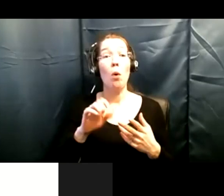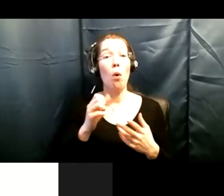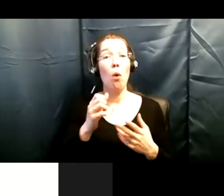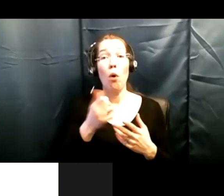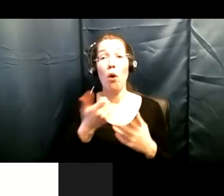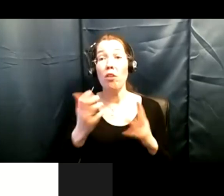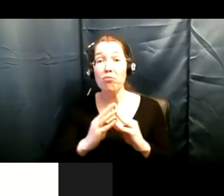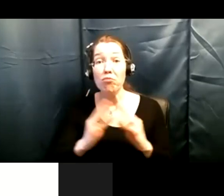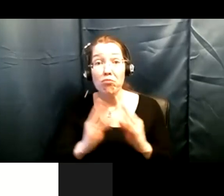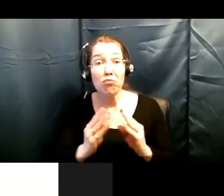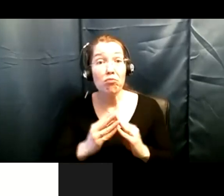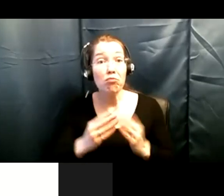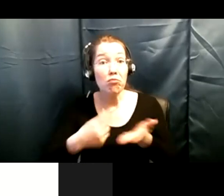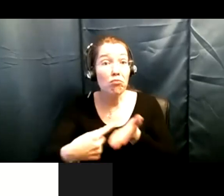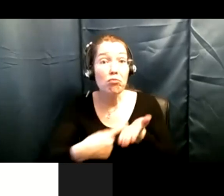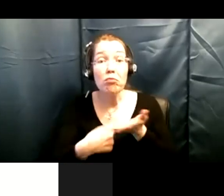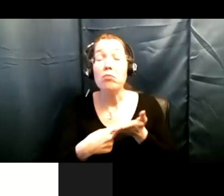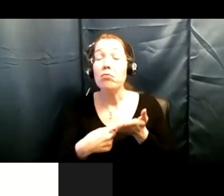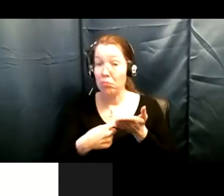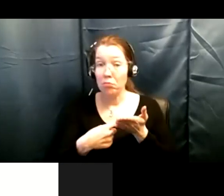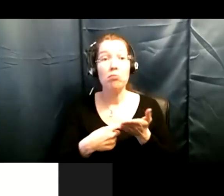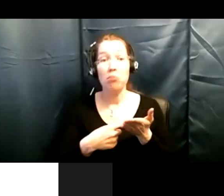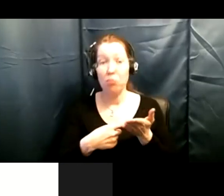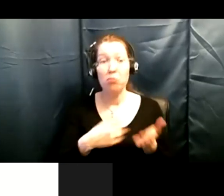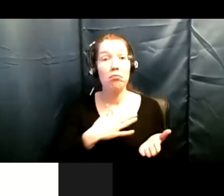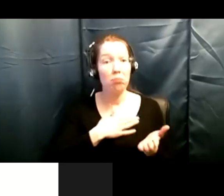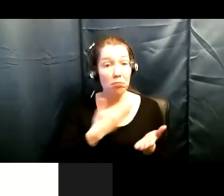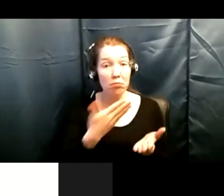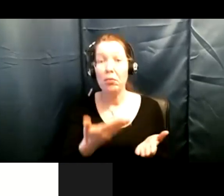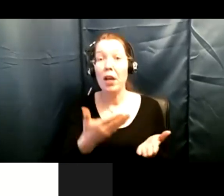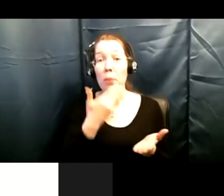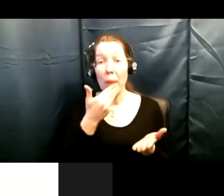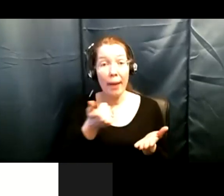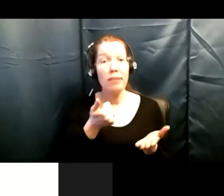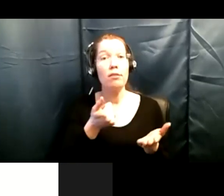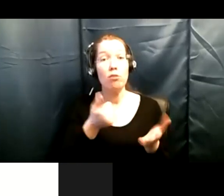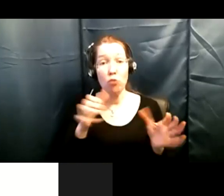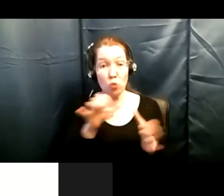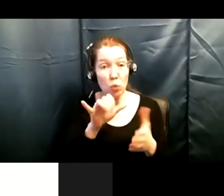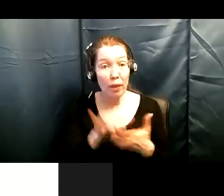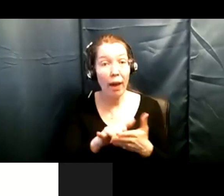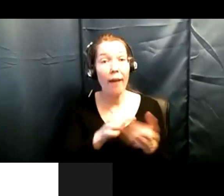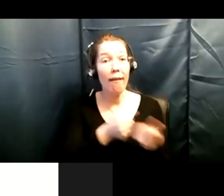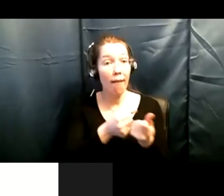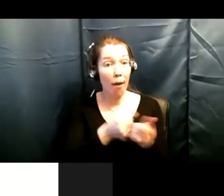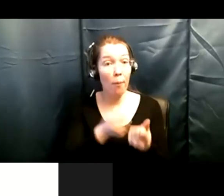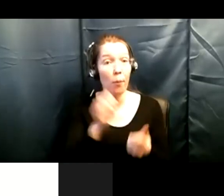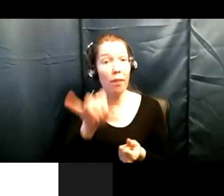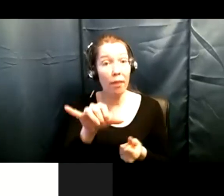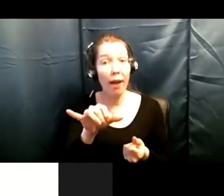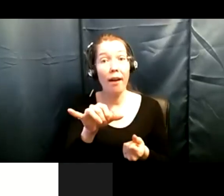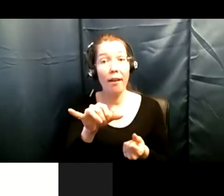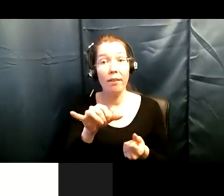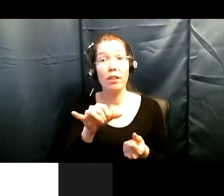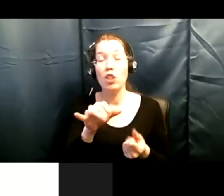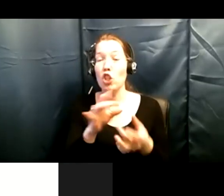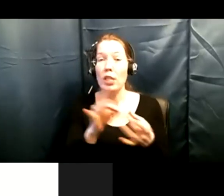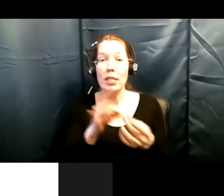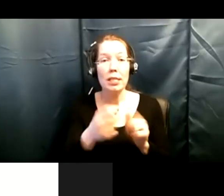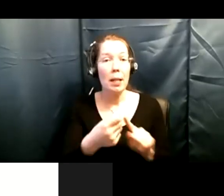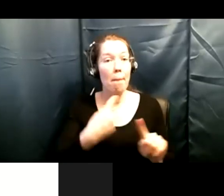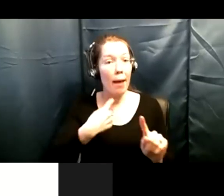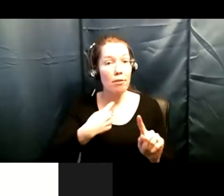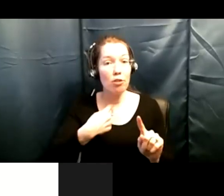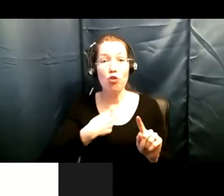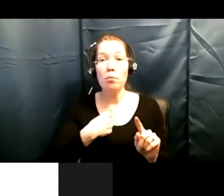small session, then I would do my best to be there and help with that. Just message me.